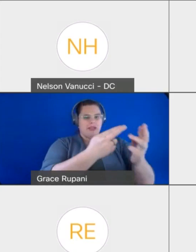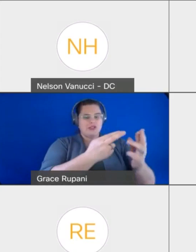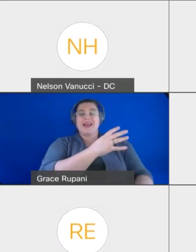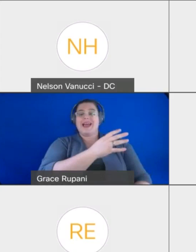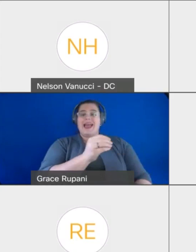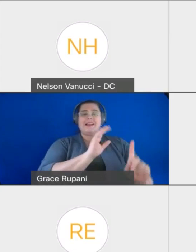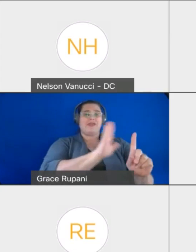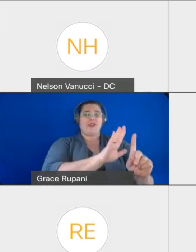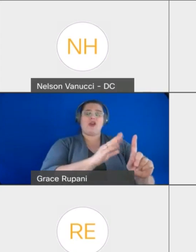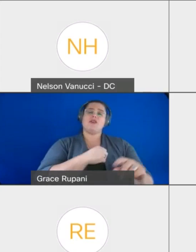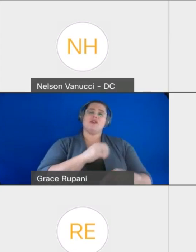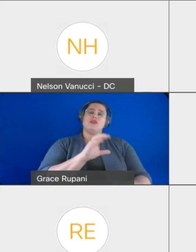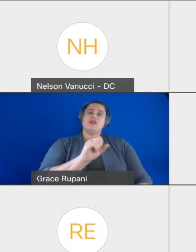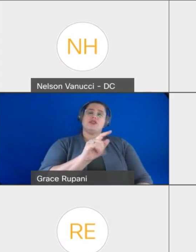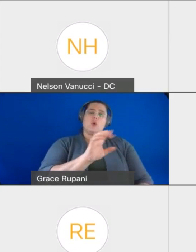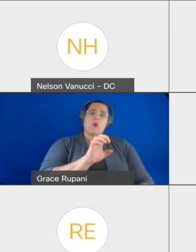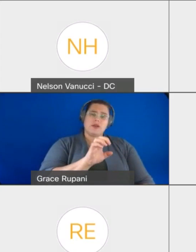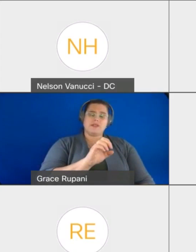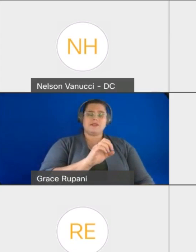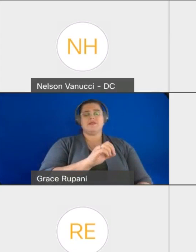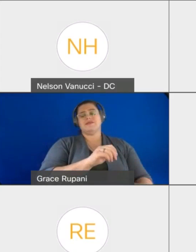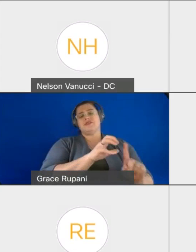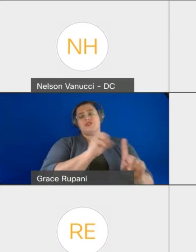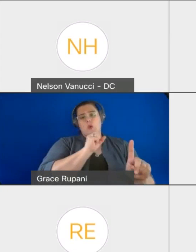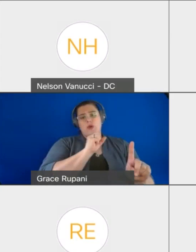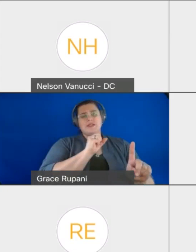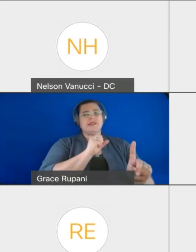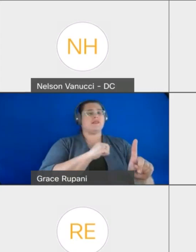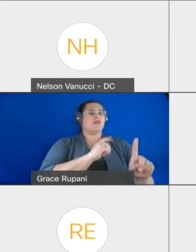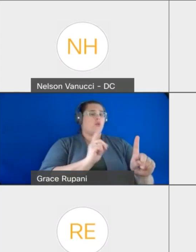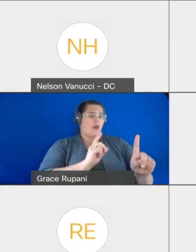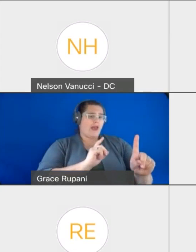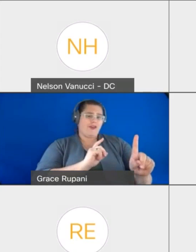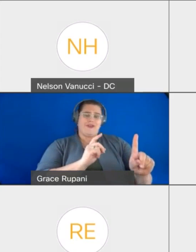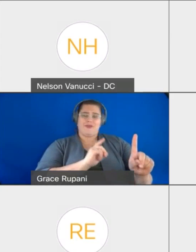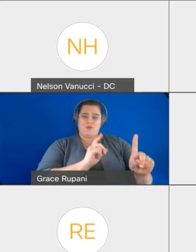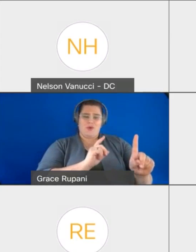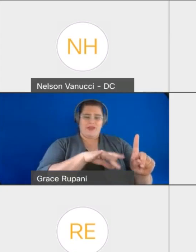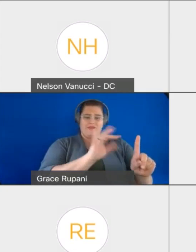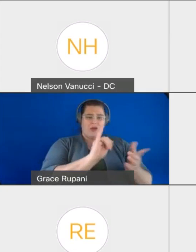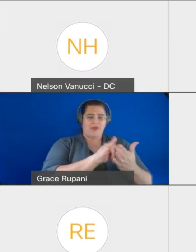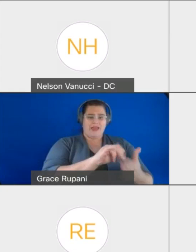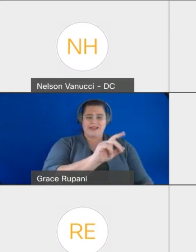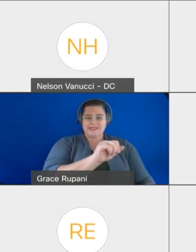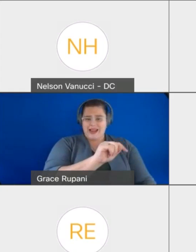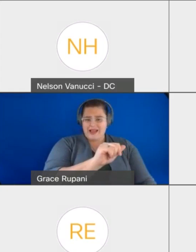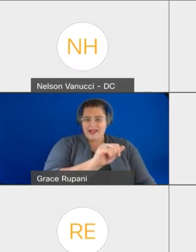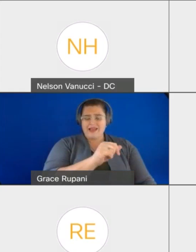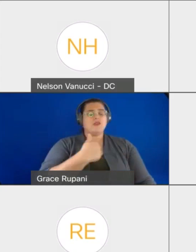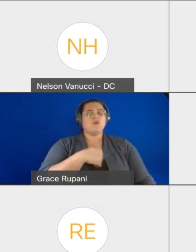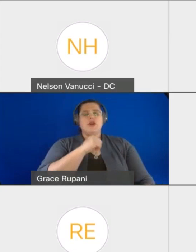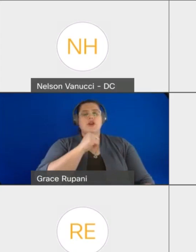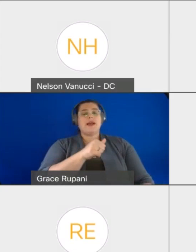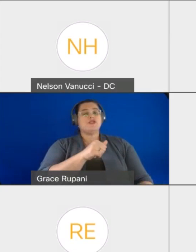as we see, a little bit of a spike in positive cases in the community, I think some of us